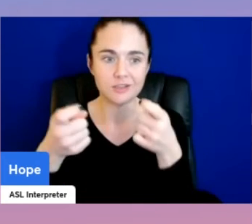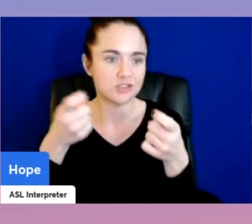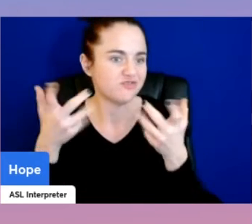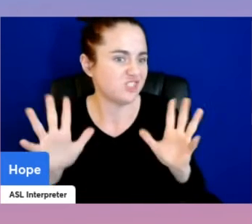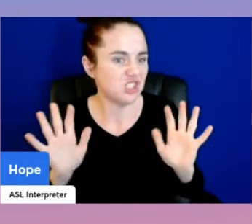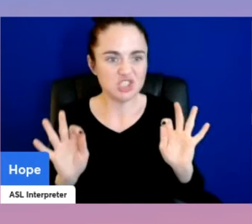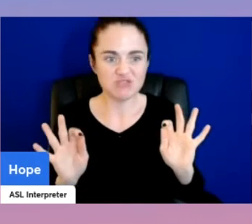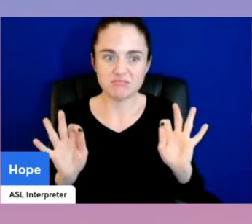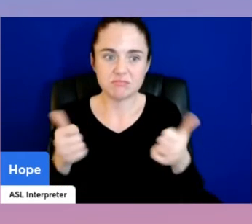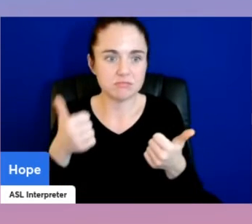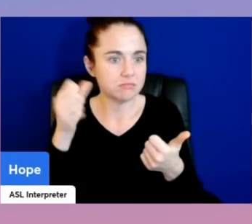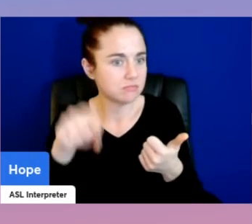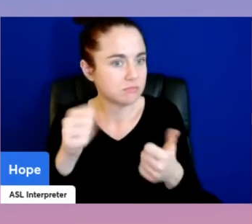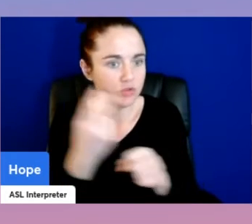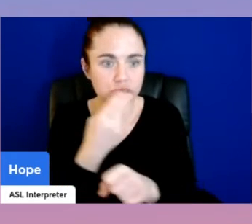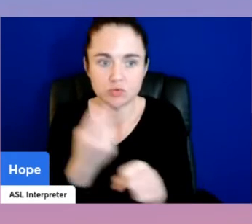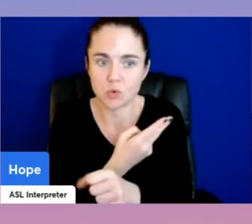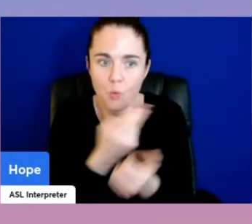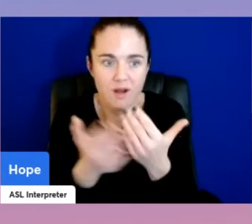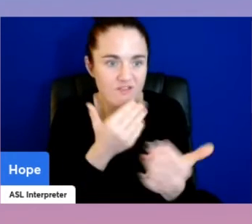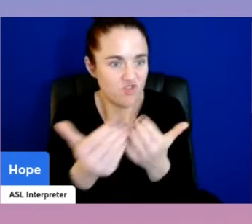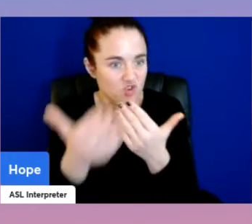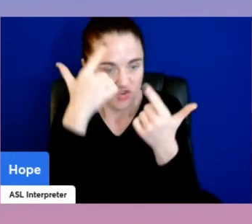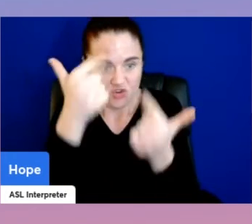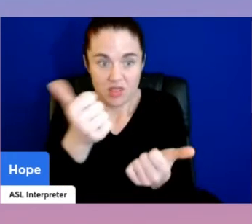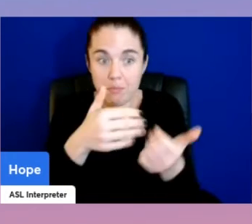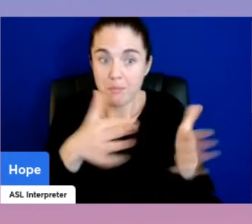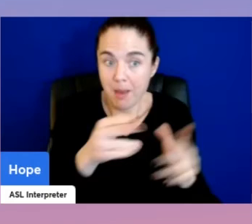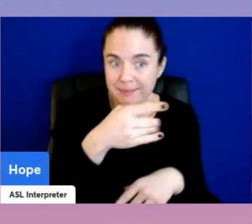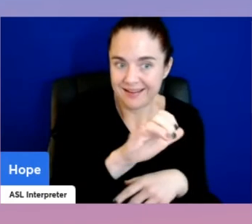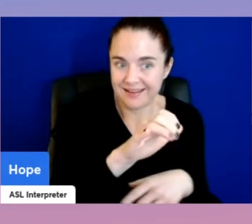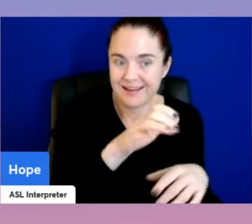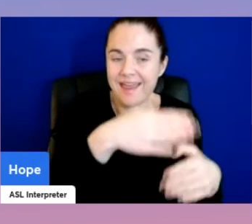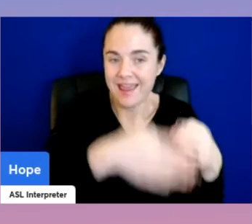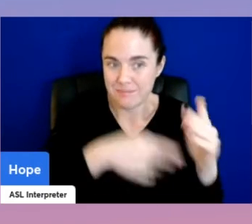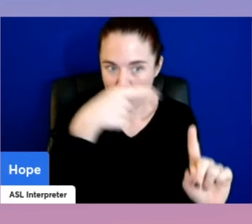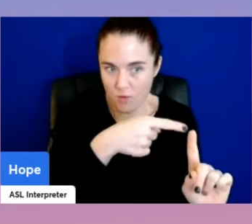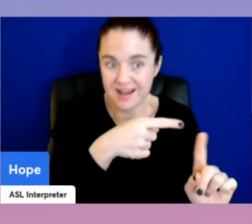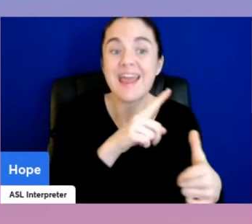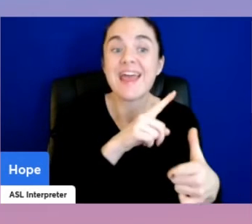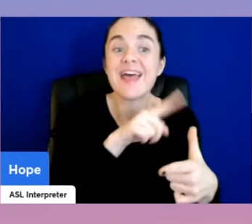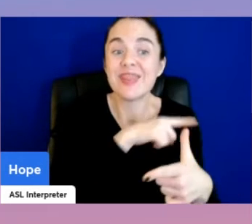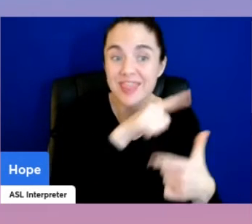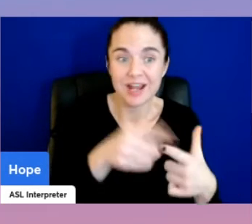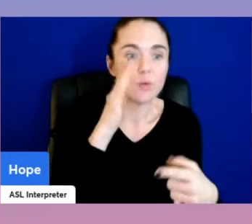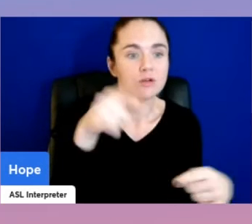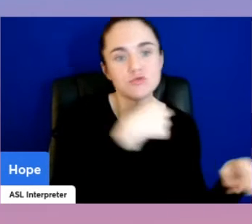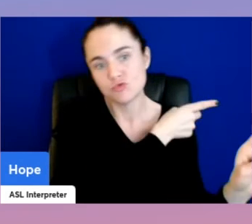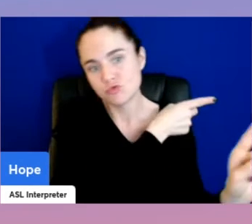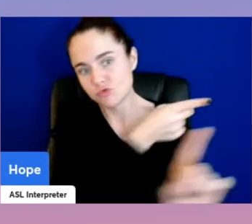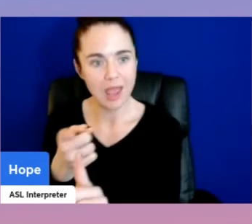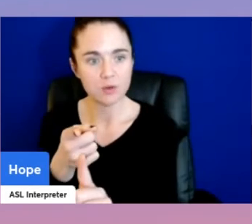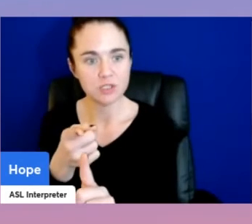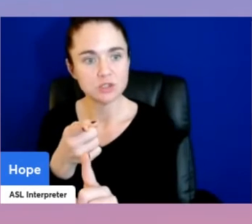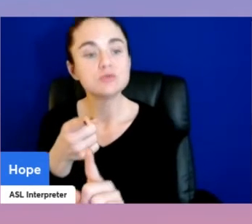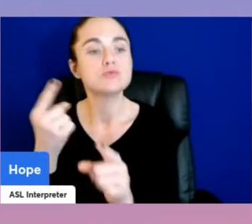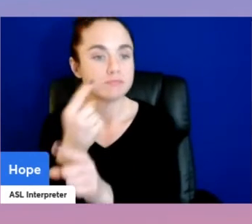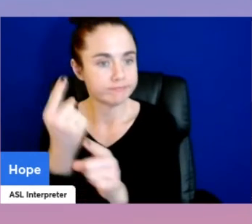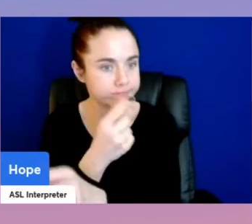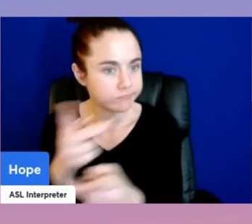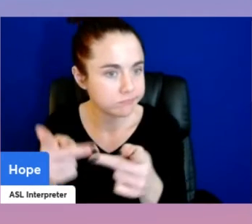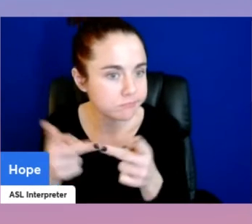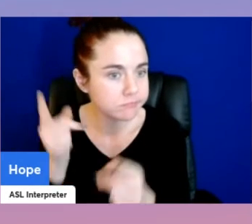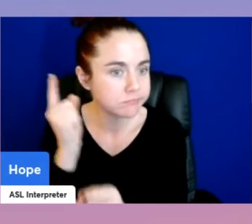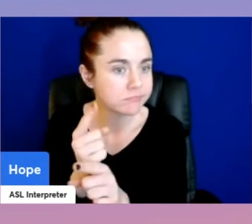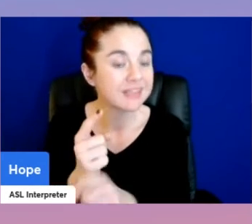can continue to use whatever the public key vault endpoint is, and it will get routed to the appropriate place as long as that